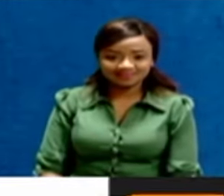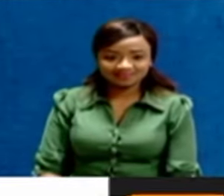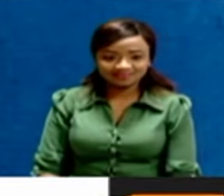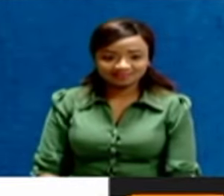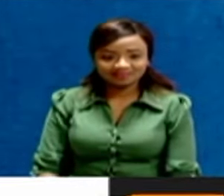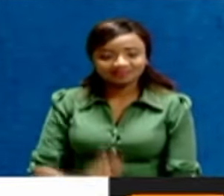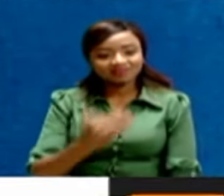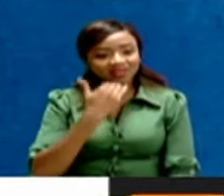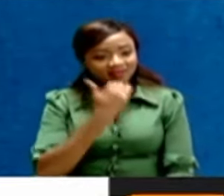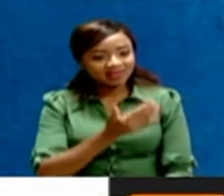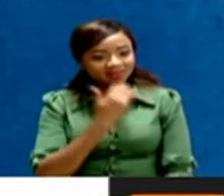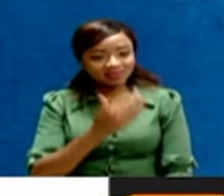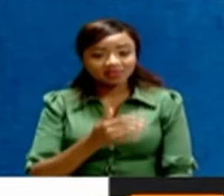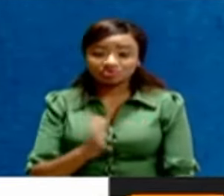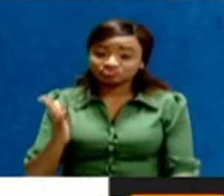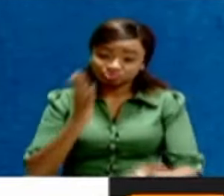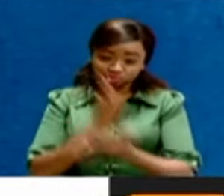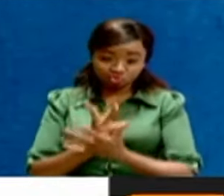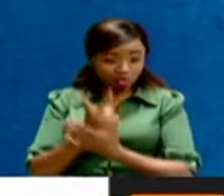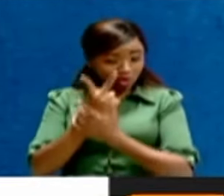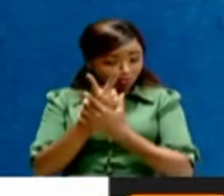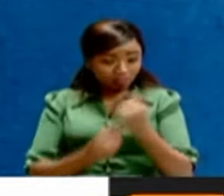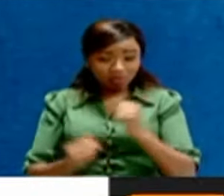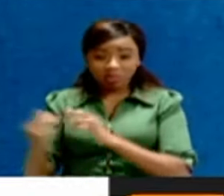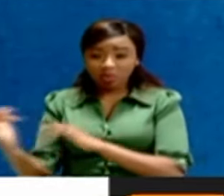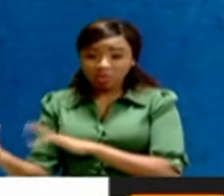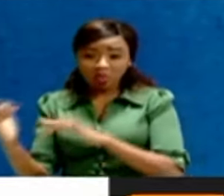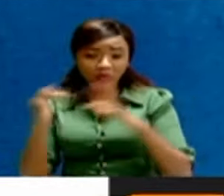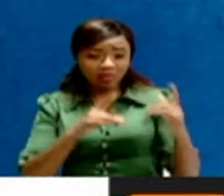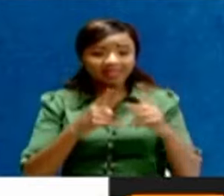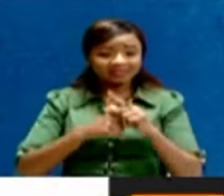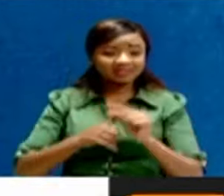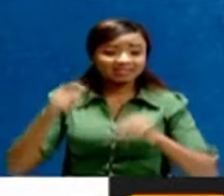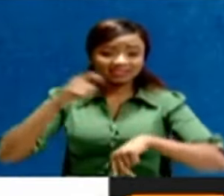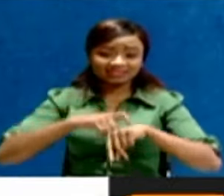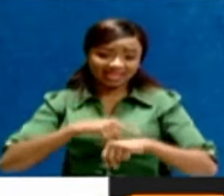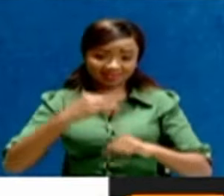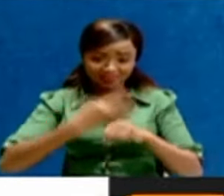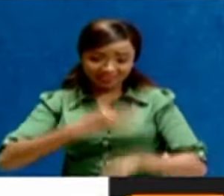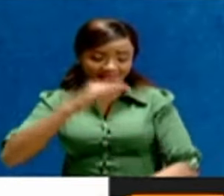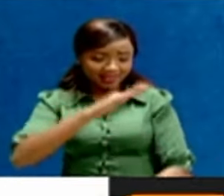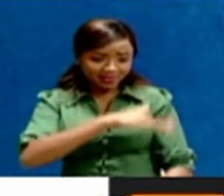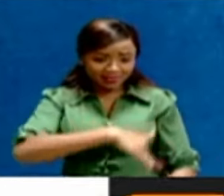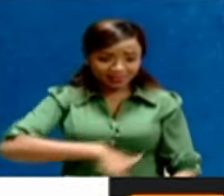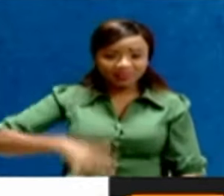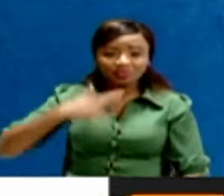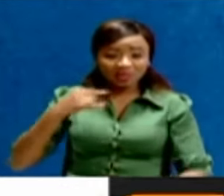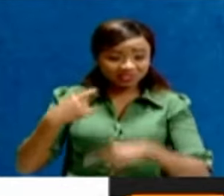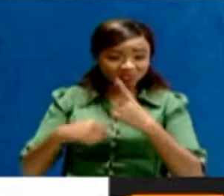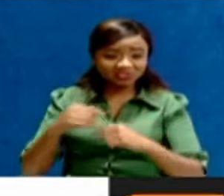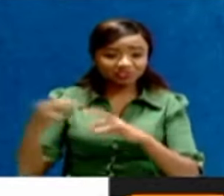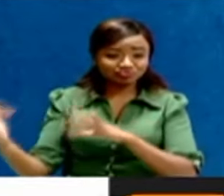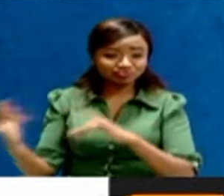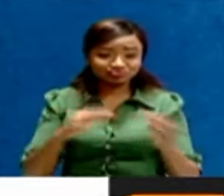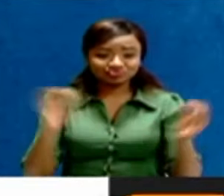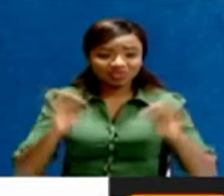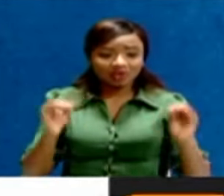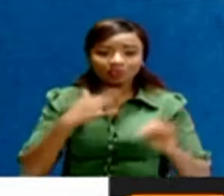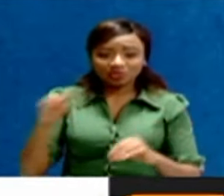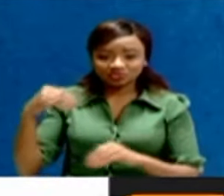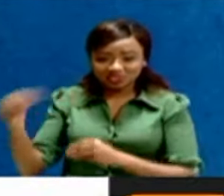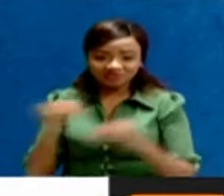Thank you. Thank you so much. You know what? Both of you have been debating since about 3 p.m. today, and I don't want to keep you on too much longer. I want to give you